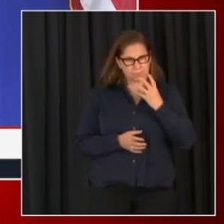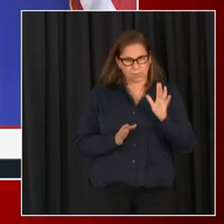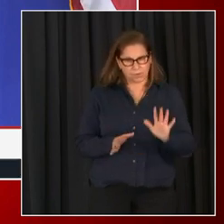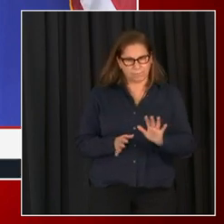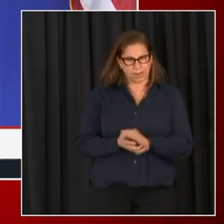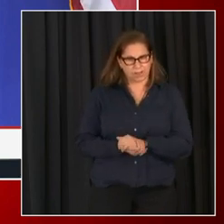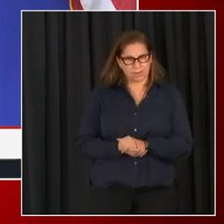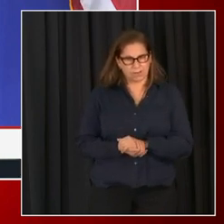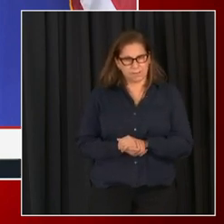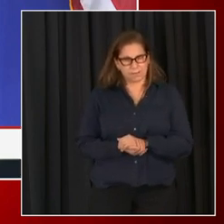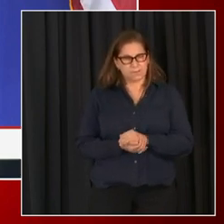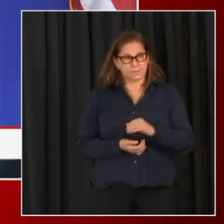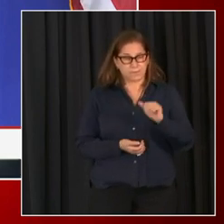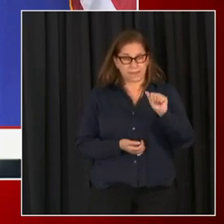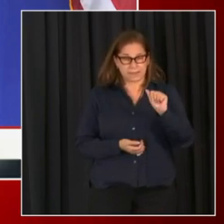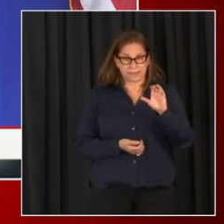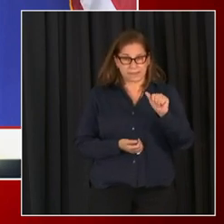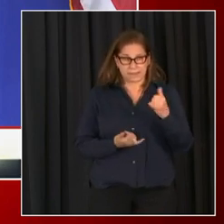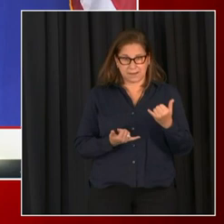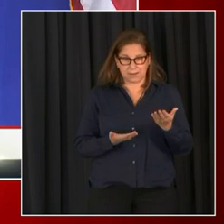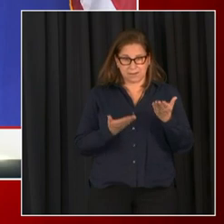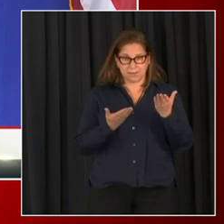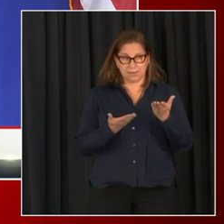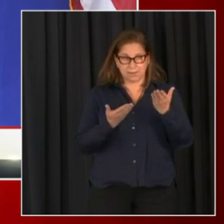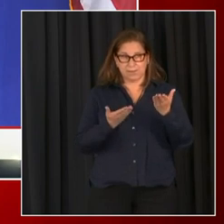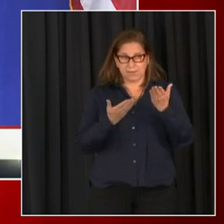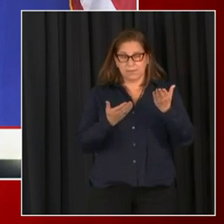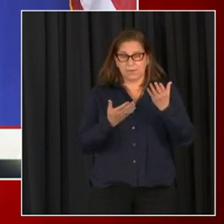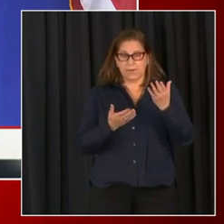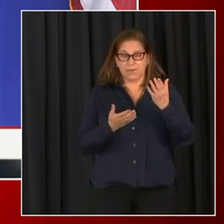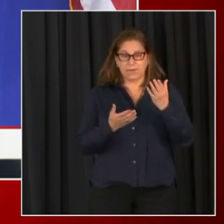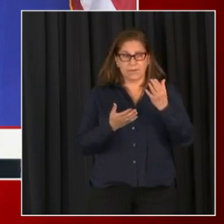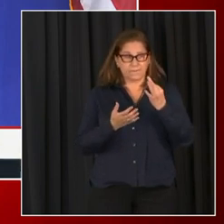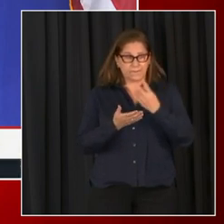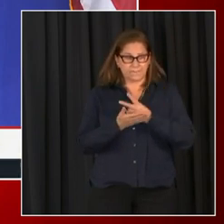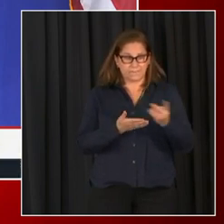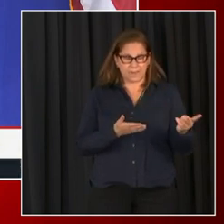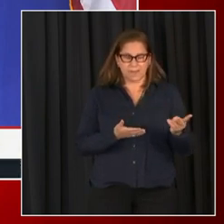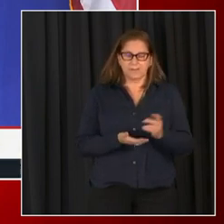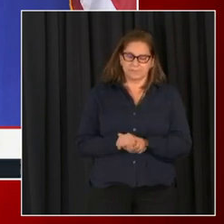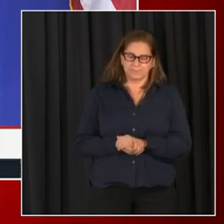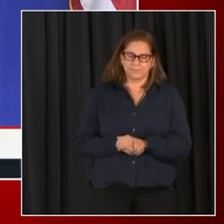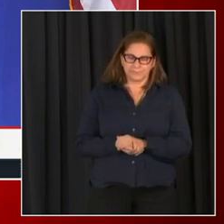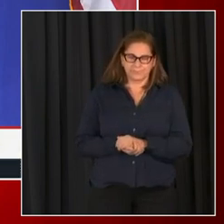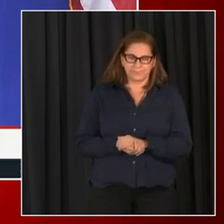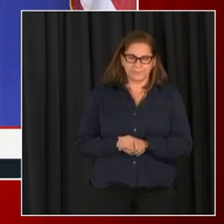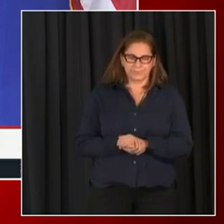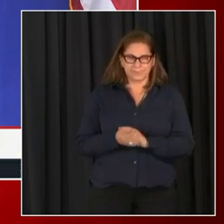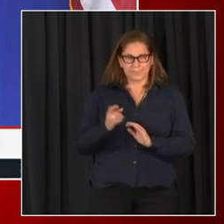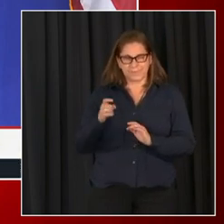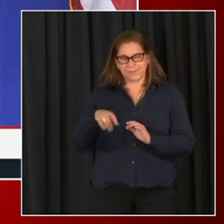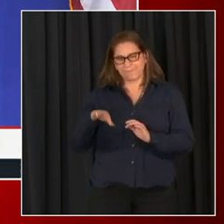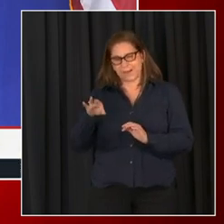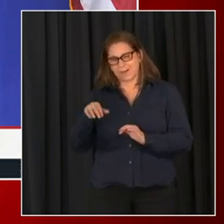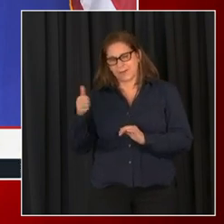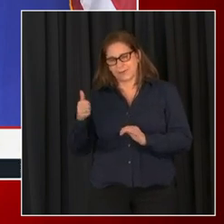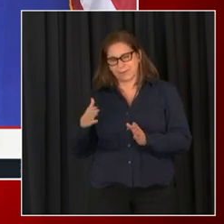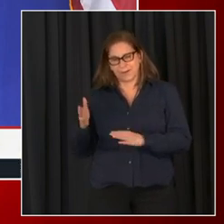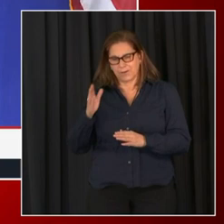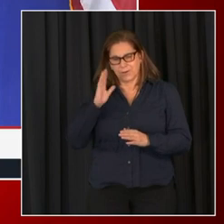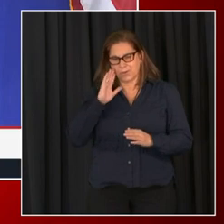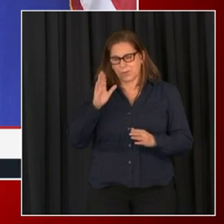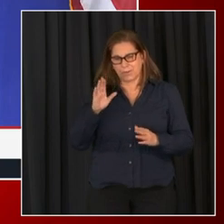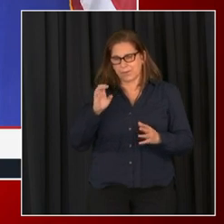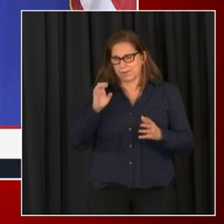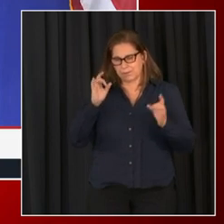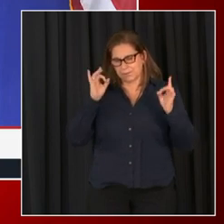the other advances in healthcare access that we've had to invest in? I mean, that would be devastating to us to have to make those types of decisions,